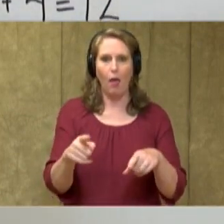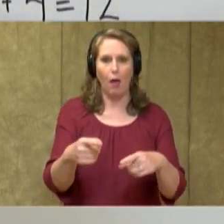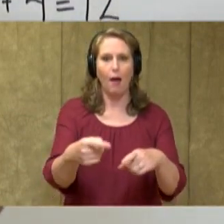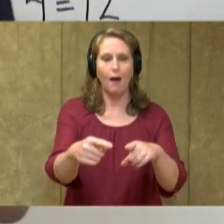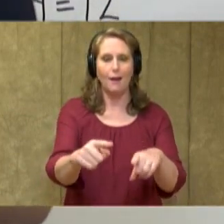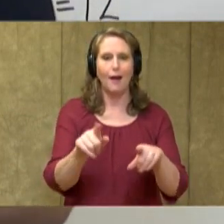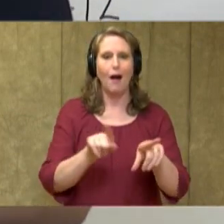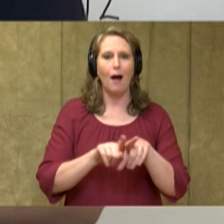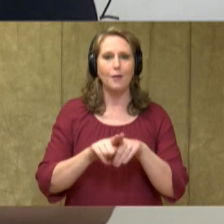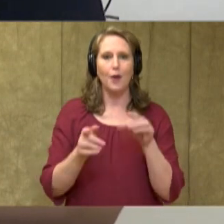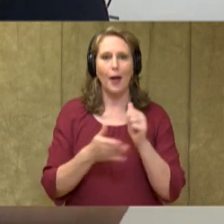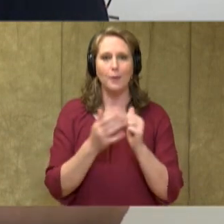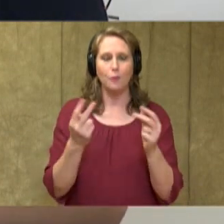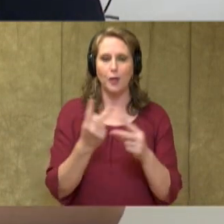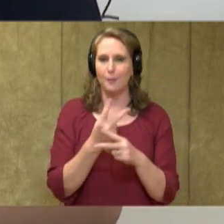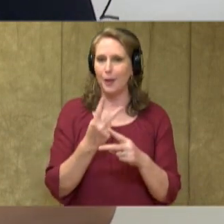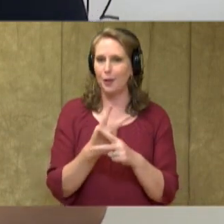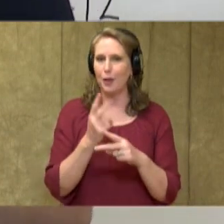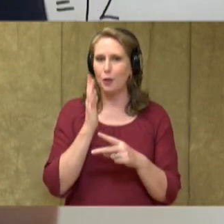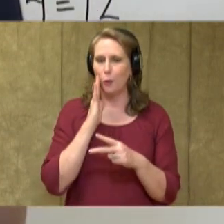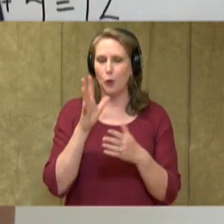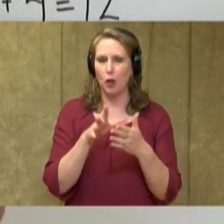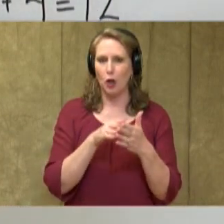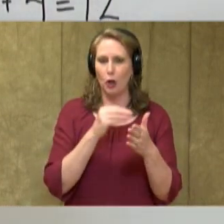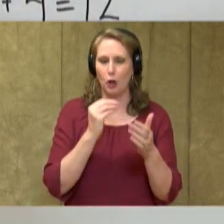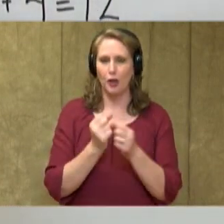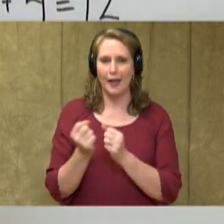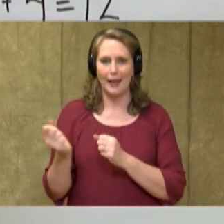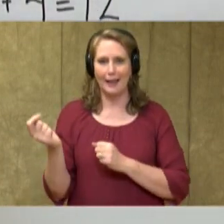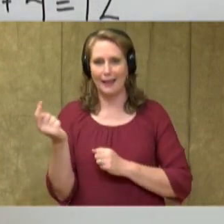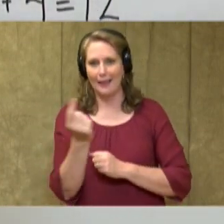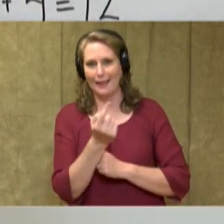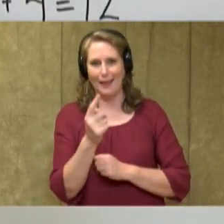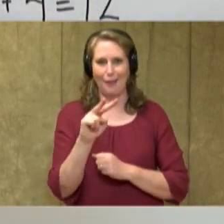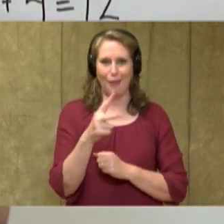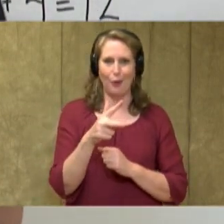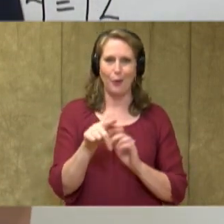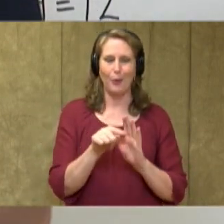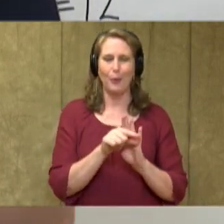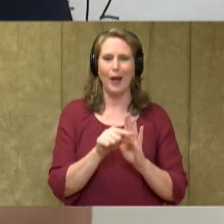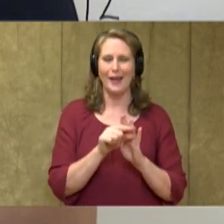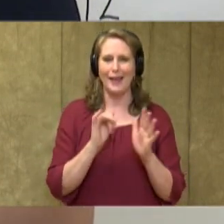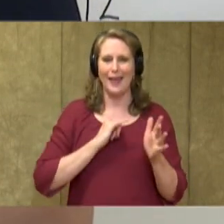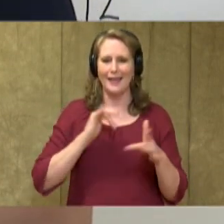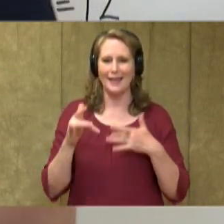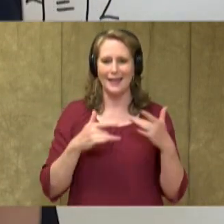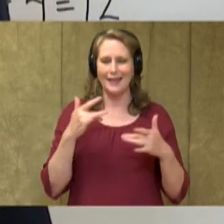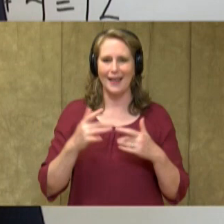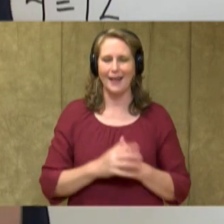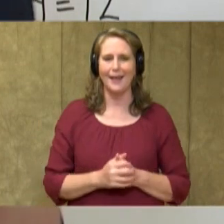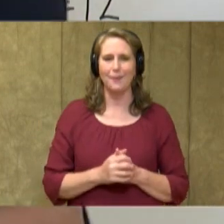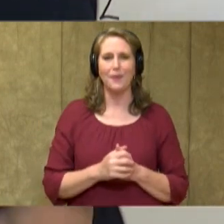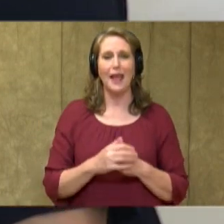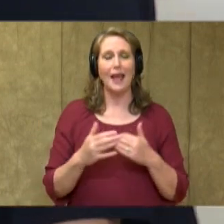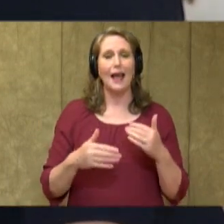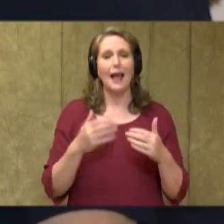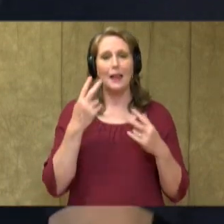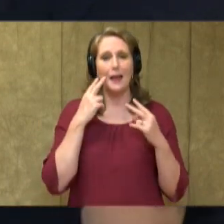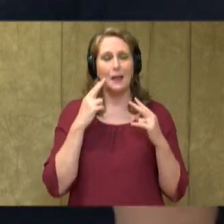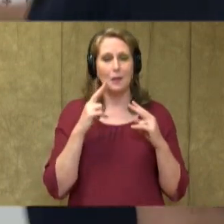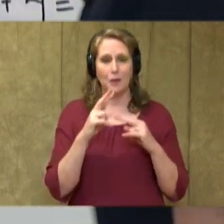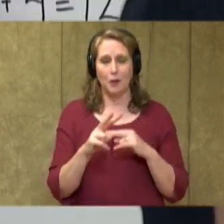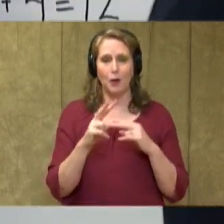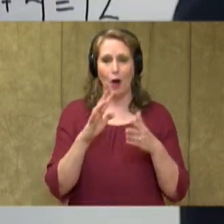with multiplication, which you guys are going to be learning when you get into the third grade. So that's exciting. All right, so let's look at